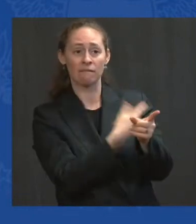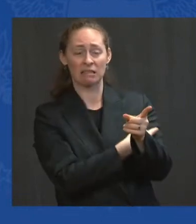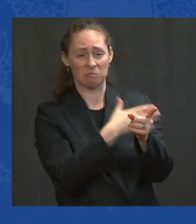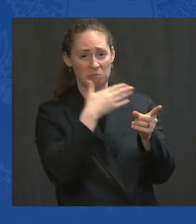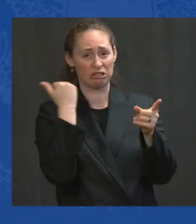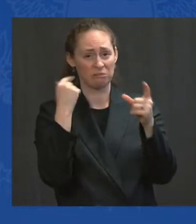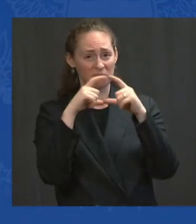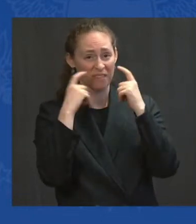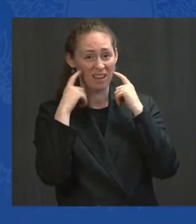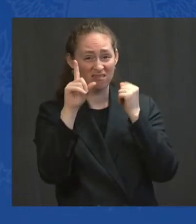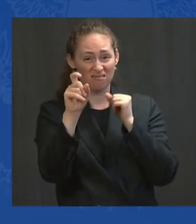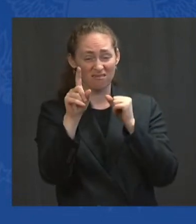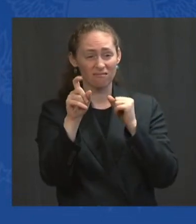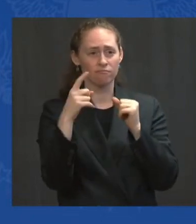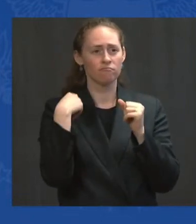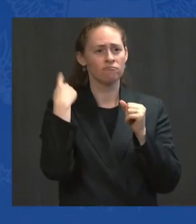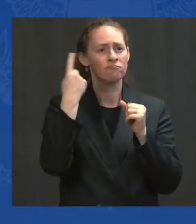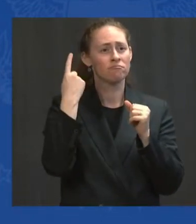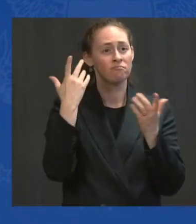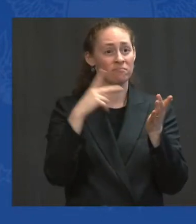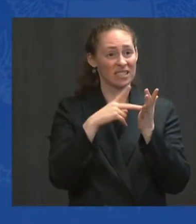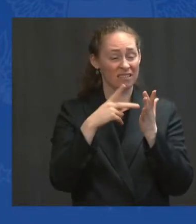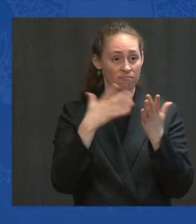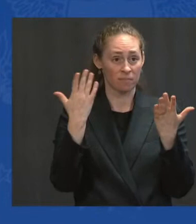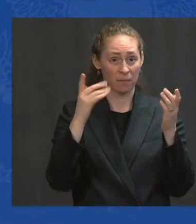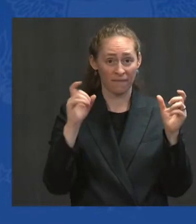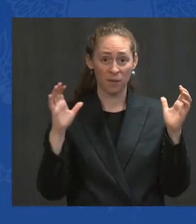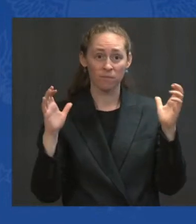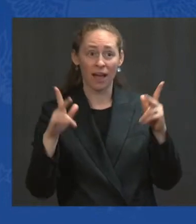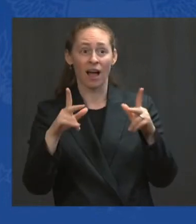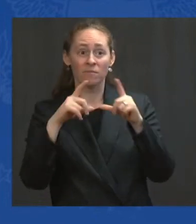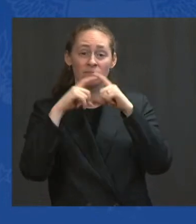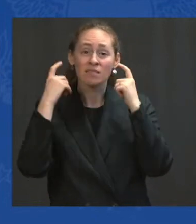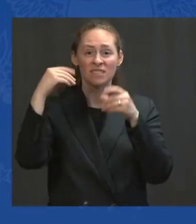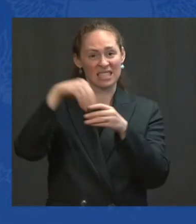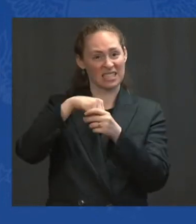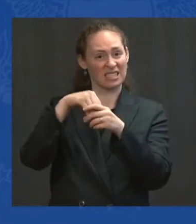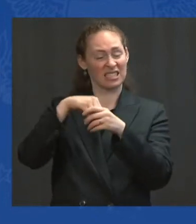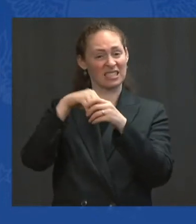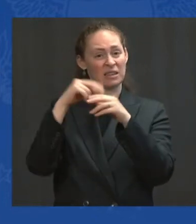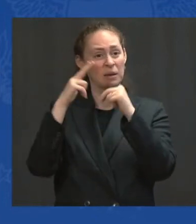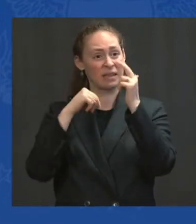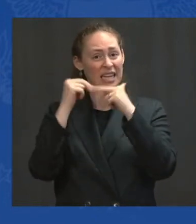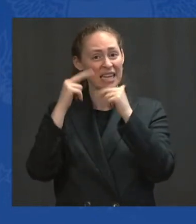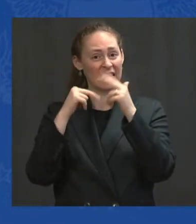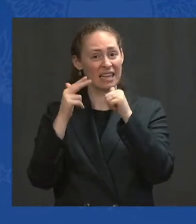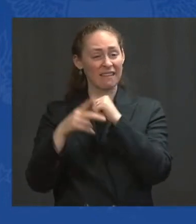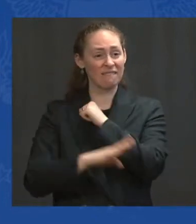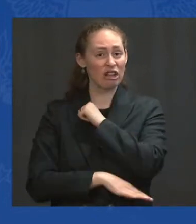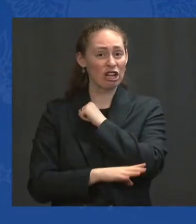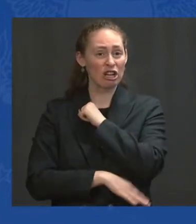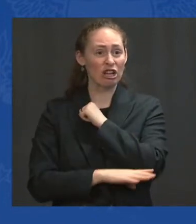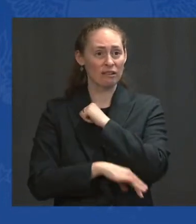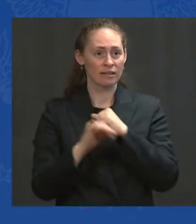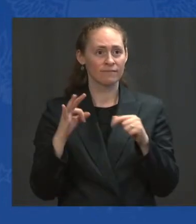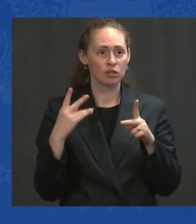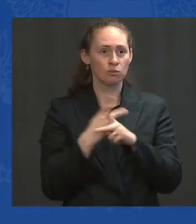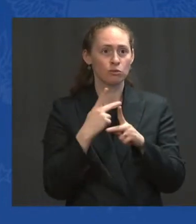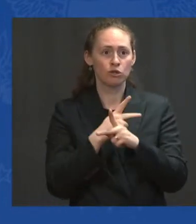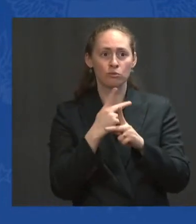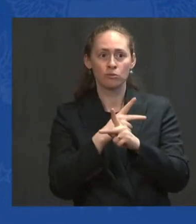of thinking that we might have to go back to wearing masks indoors in the fall if things get even worse? And that's for vaccinated people, of